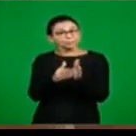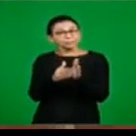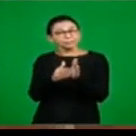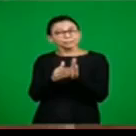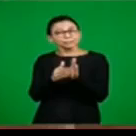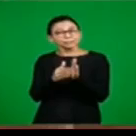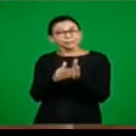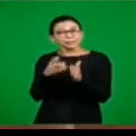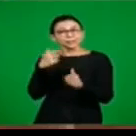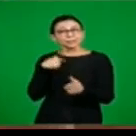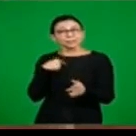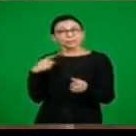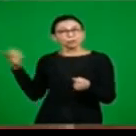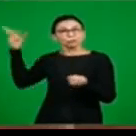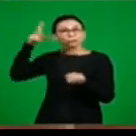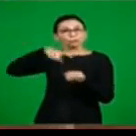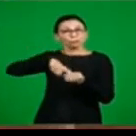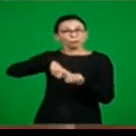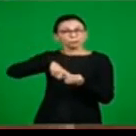Until I come.